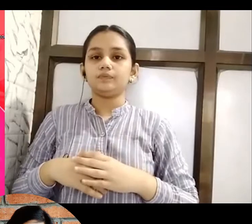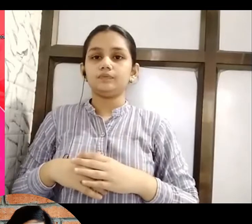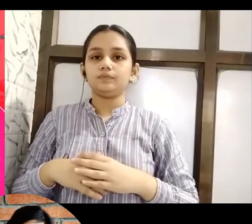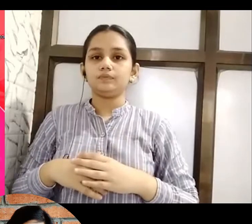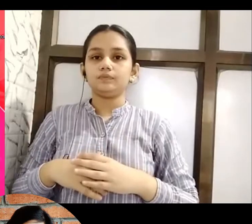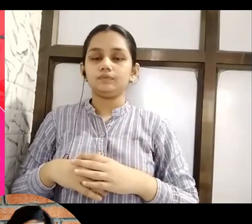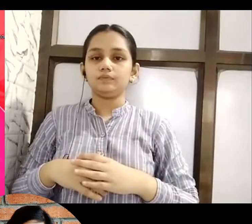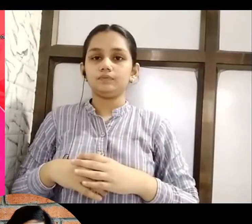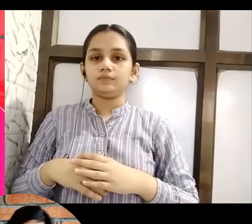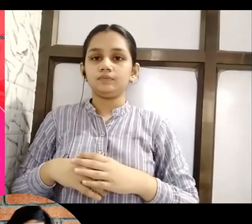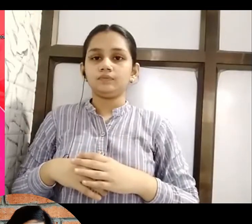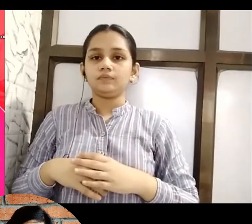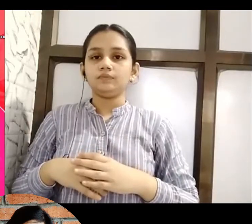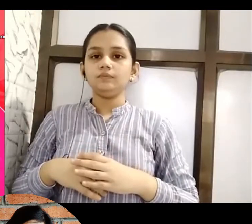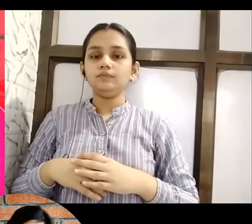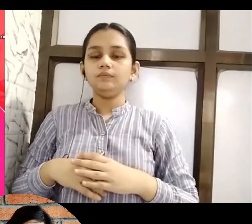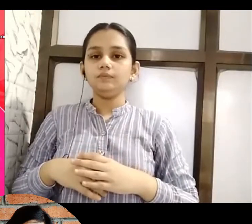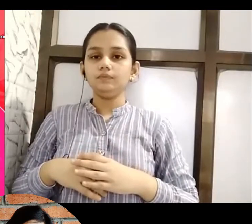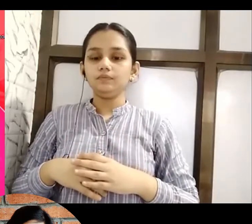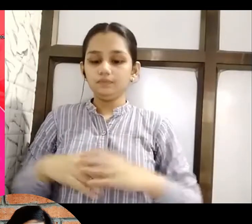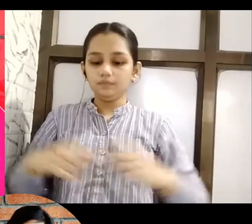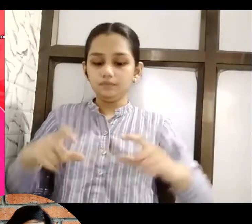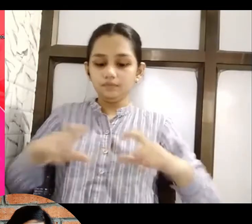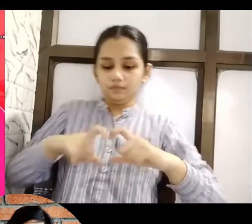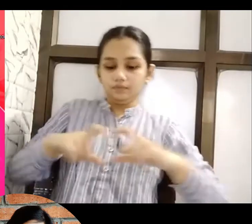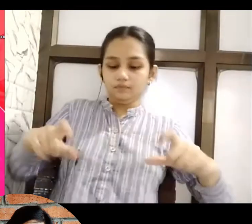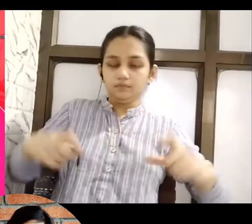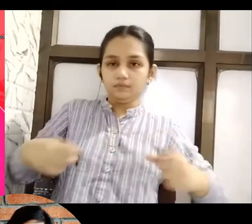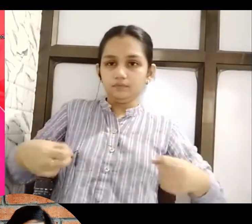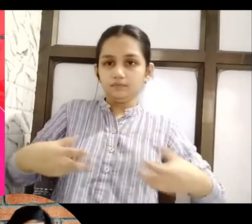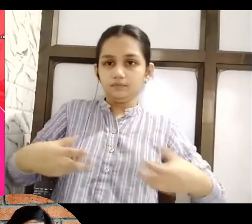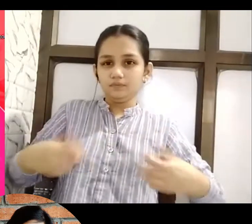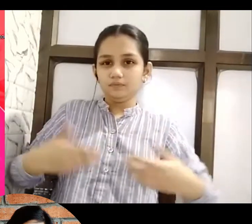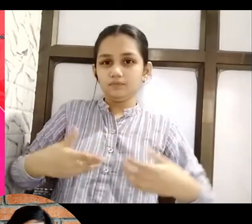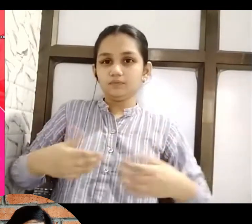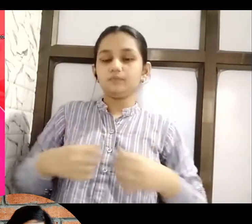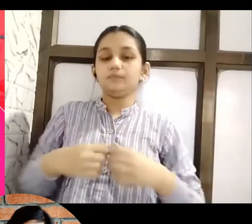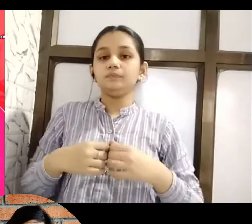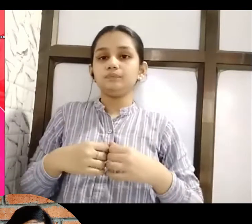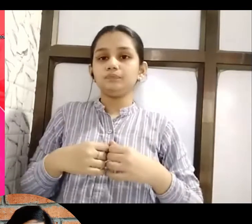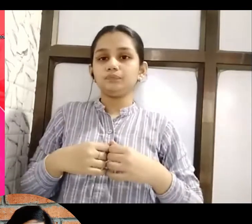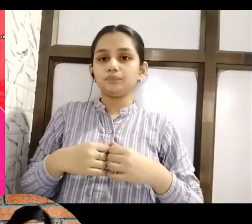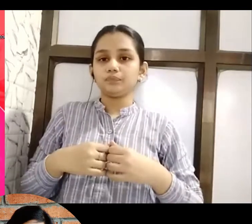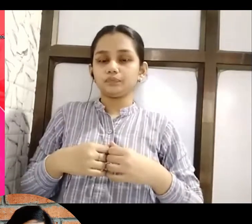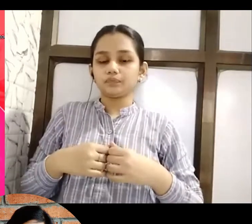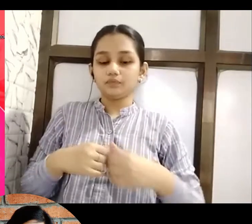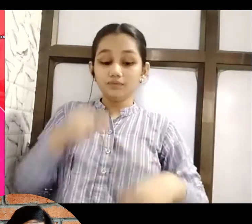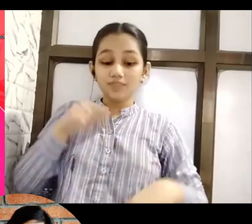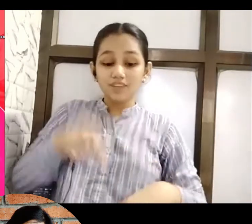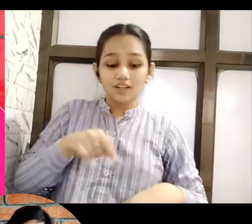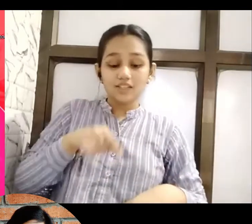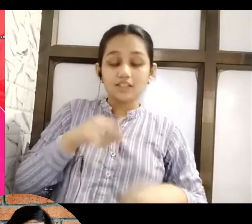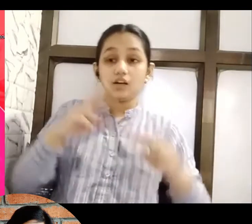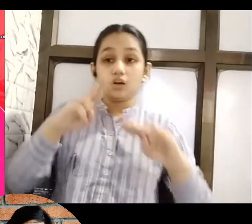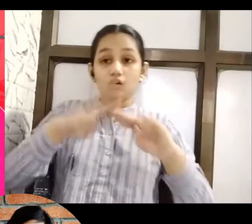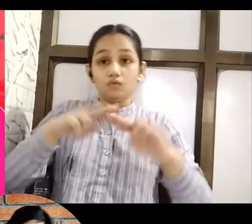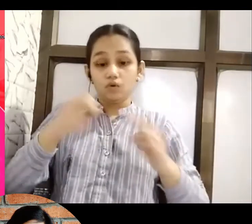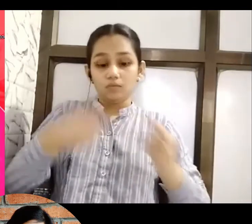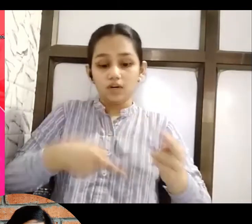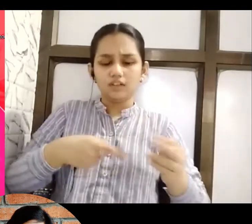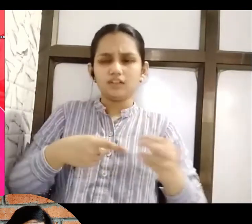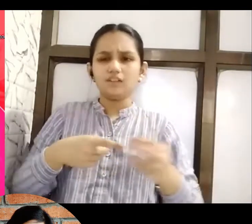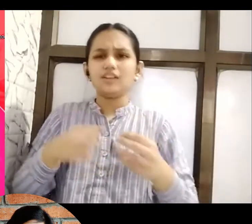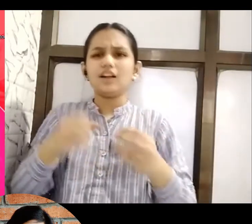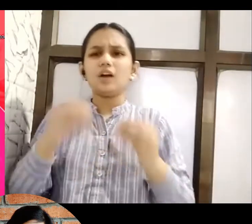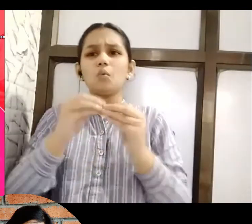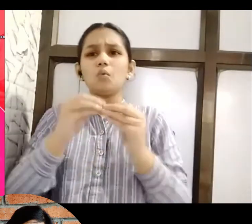Yeah, I am going to my format area. Lovely. In this format area, I can either make it